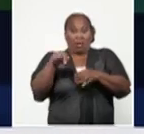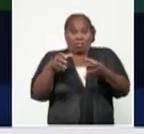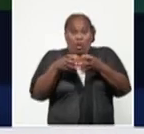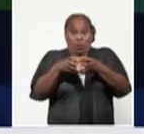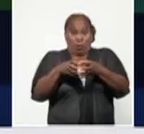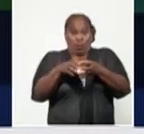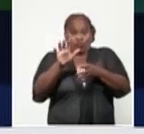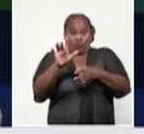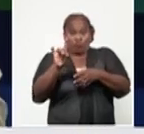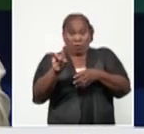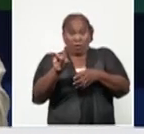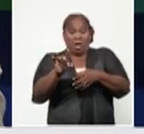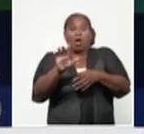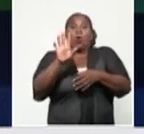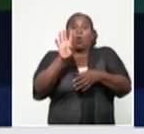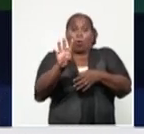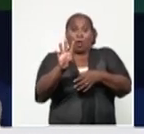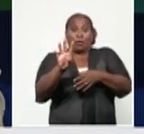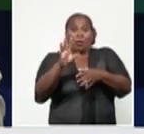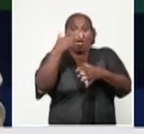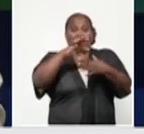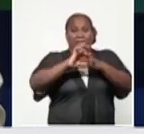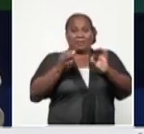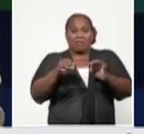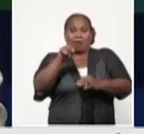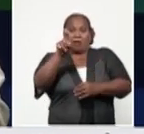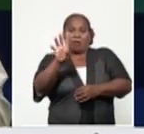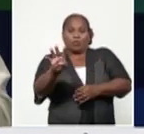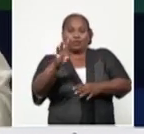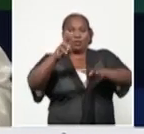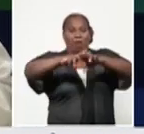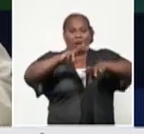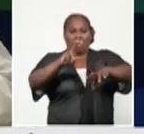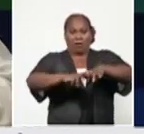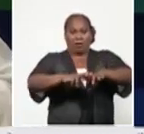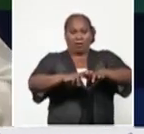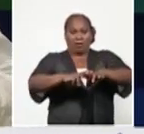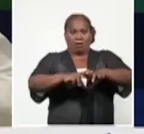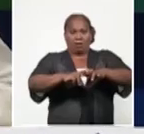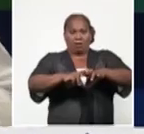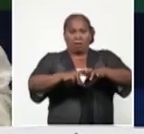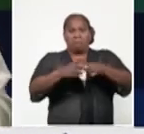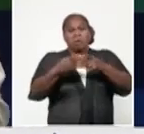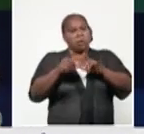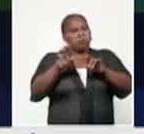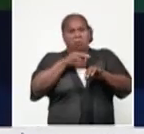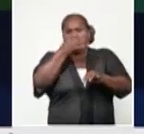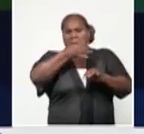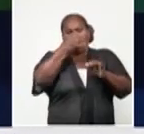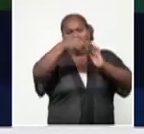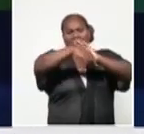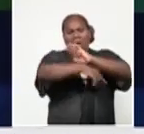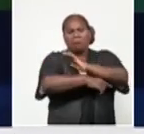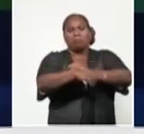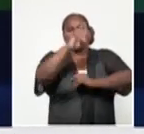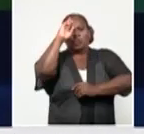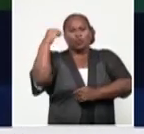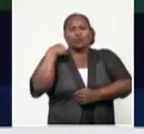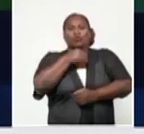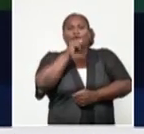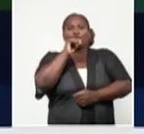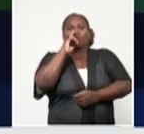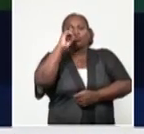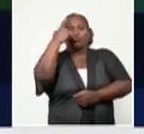the autochthonous cases, 4 are from Artemisa and 14 are from Havana. Dr. Durán will go into